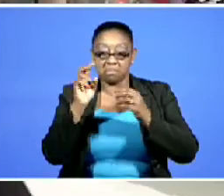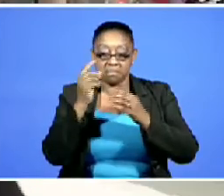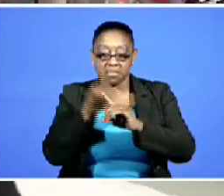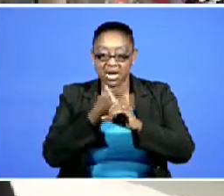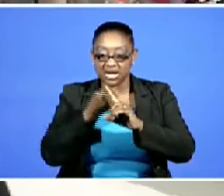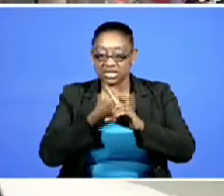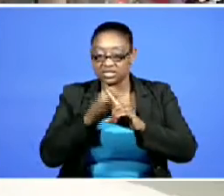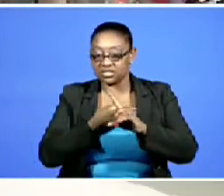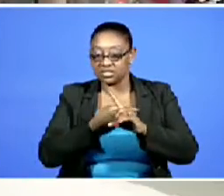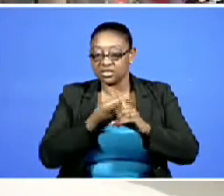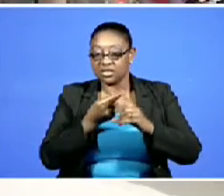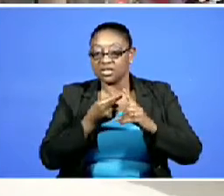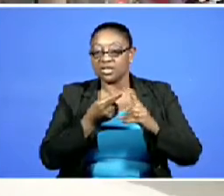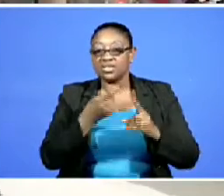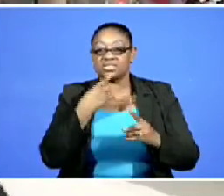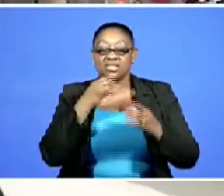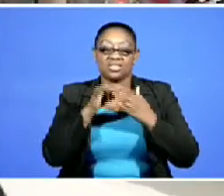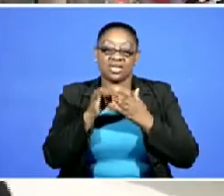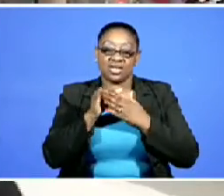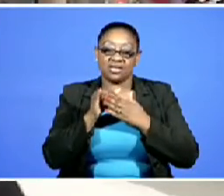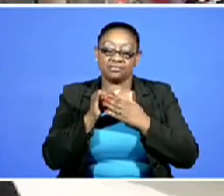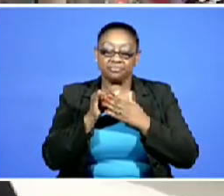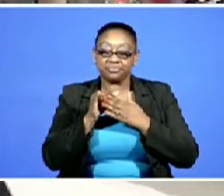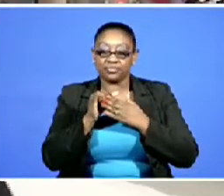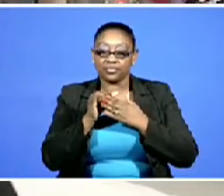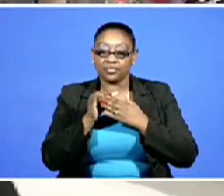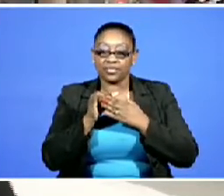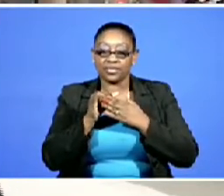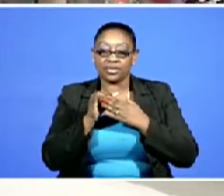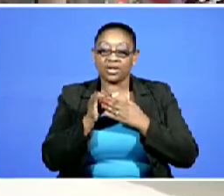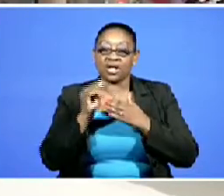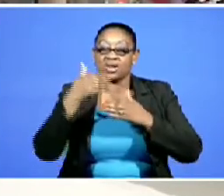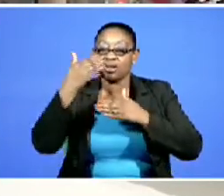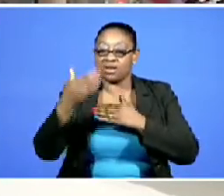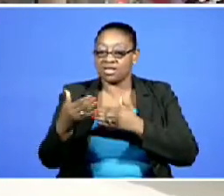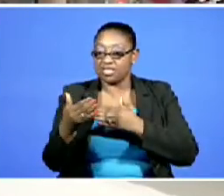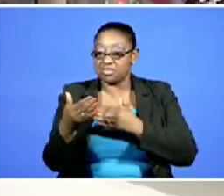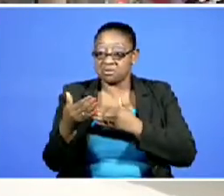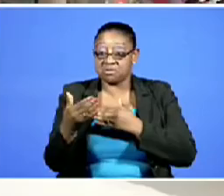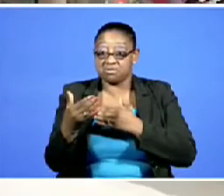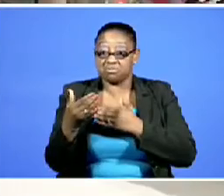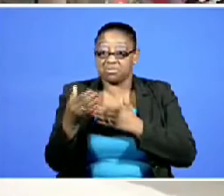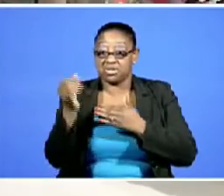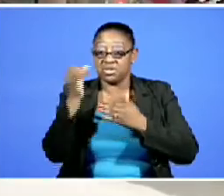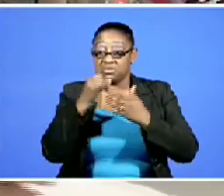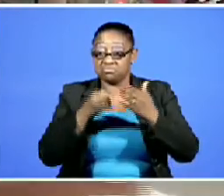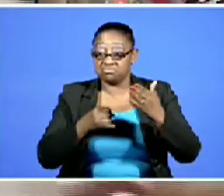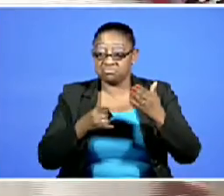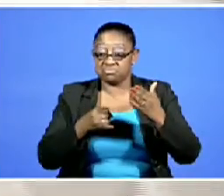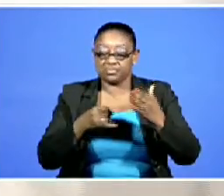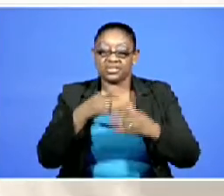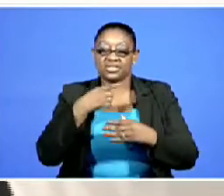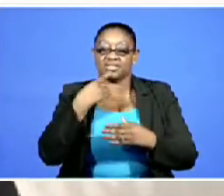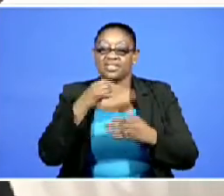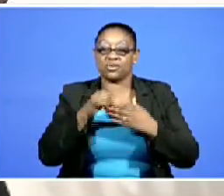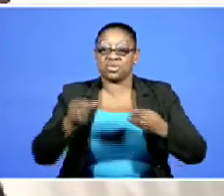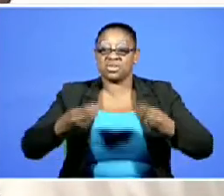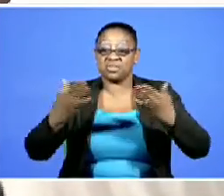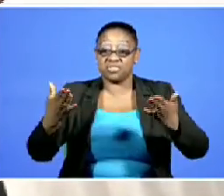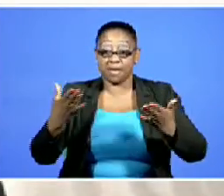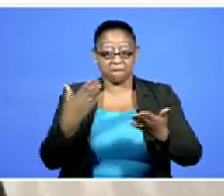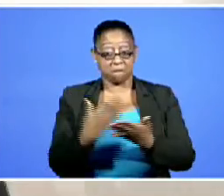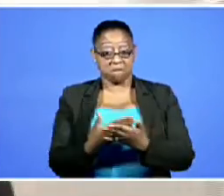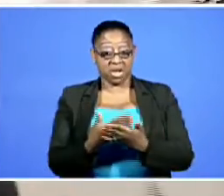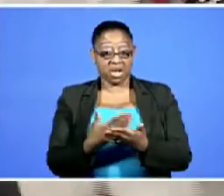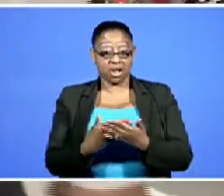to be a part of an exhibition, not unlike tonight. Another context might be we may give somebody a very large commission to